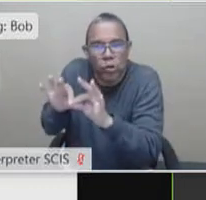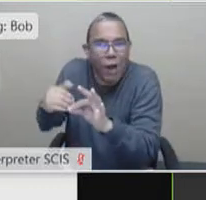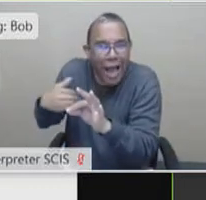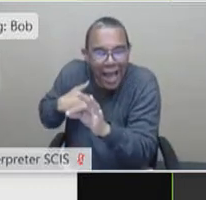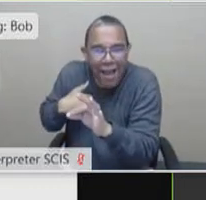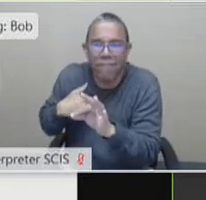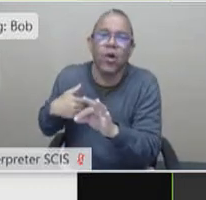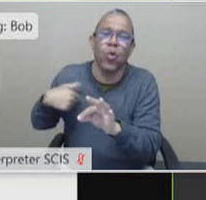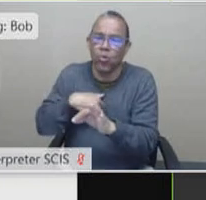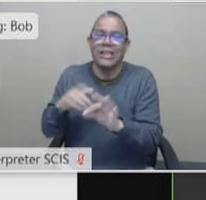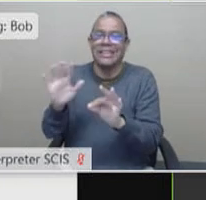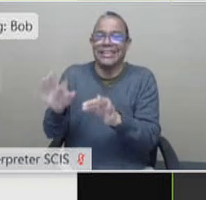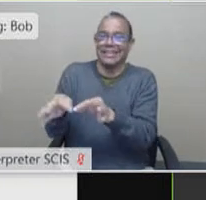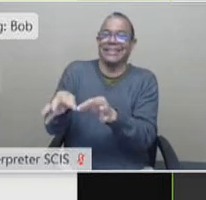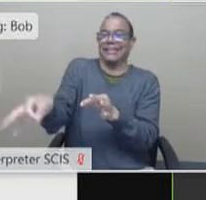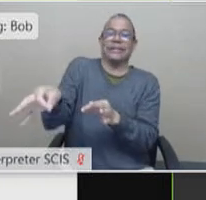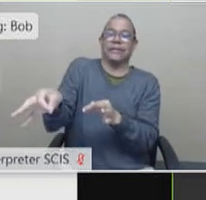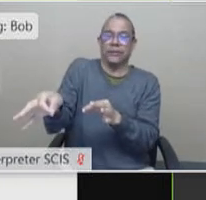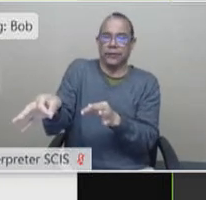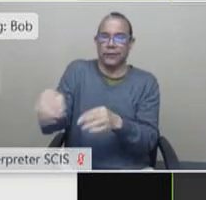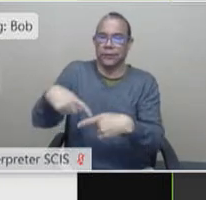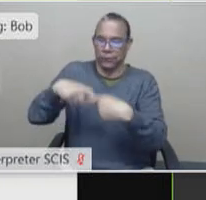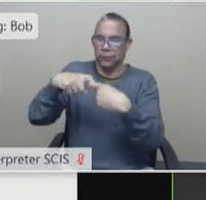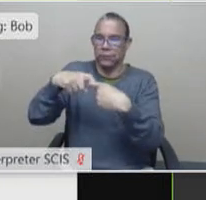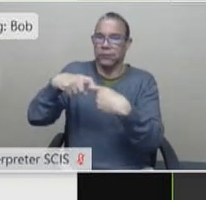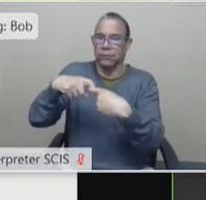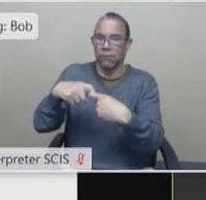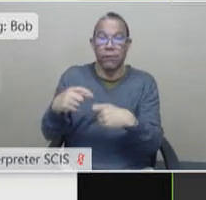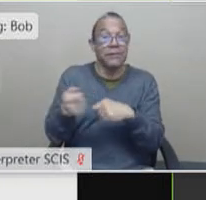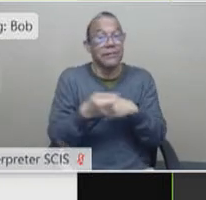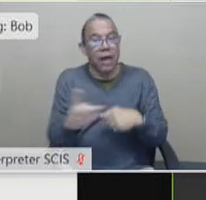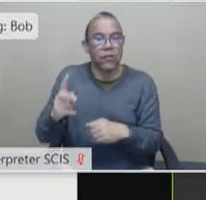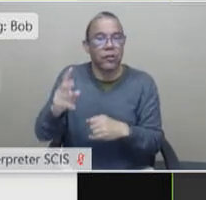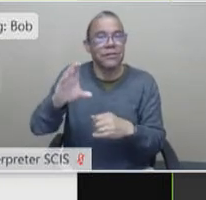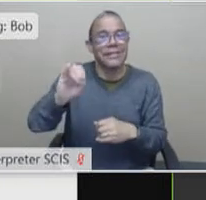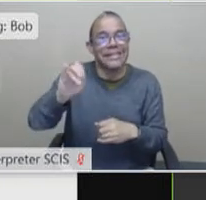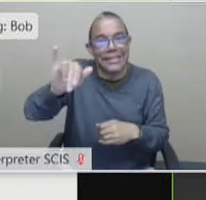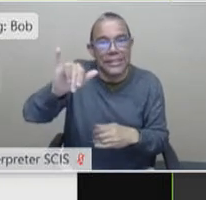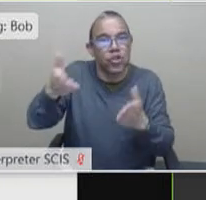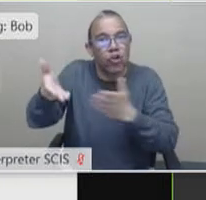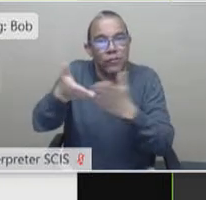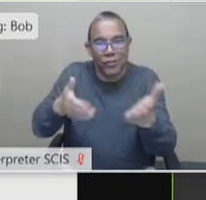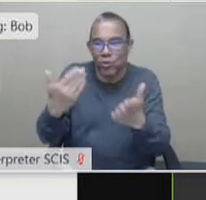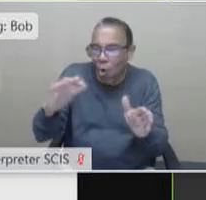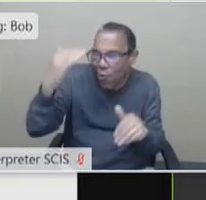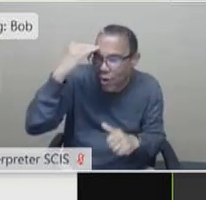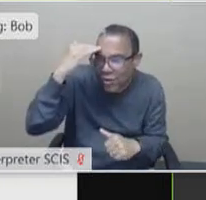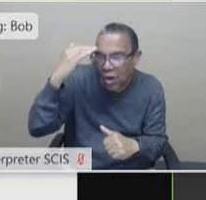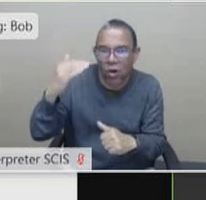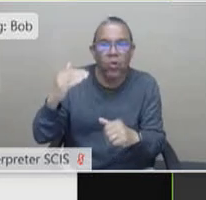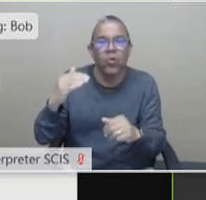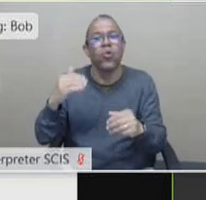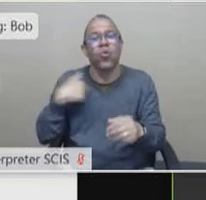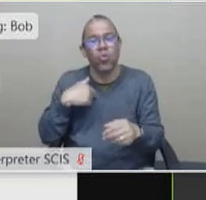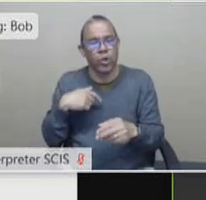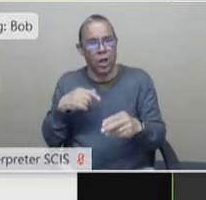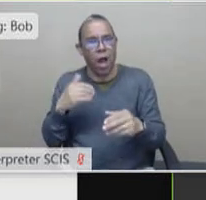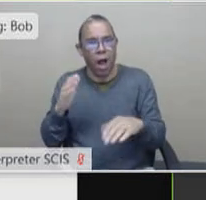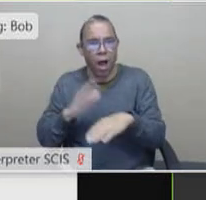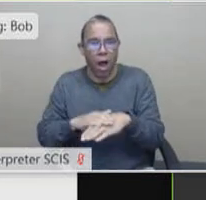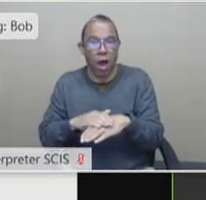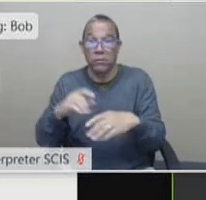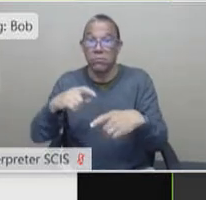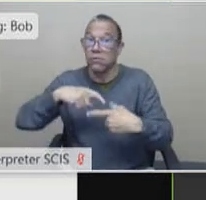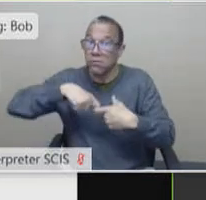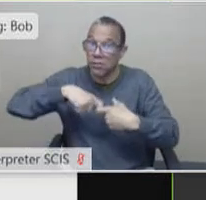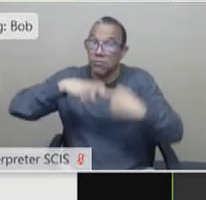trying to limit spending there. And several city services, as you know, at this point are operating on a modified or even a suspended schedule